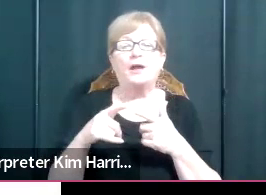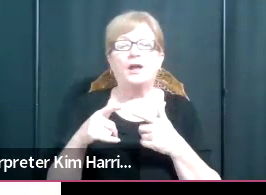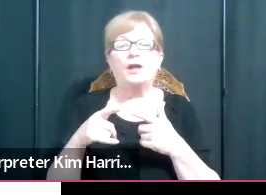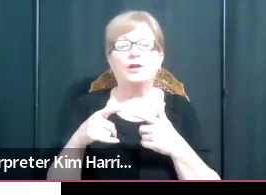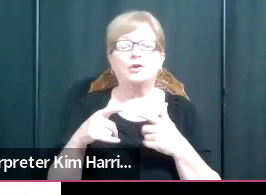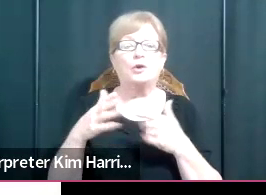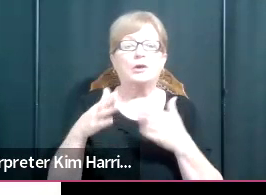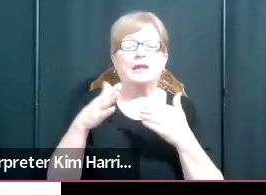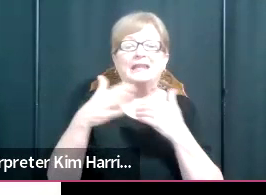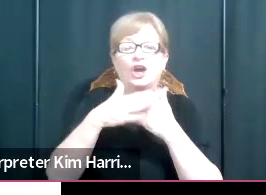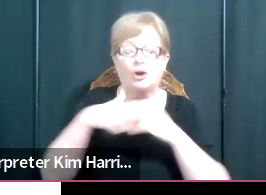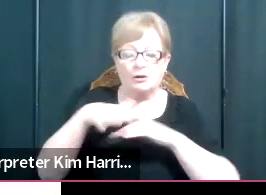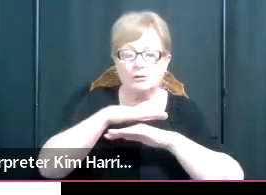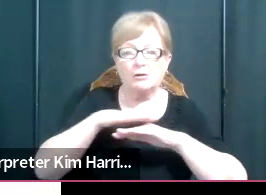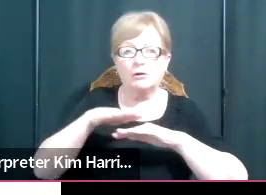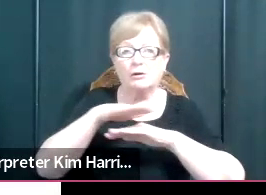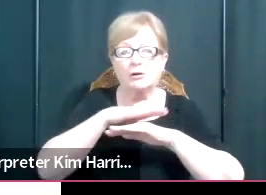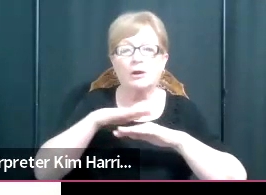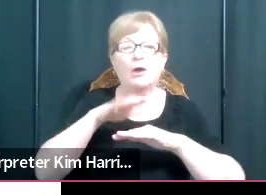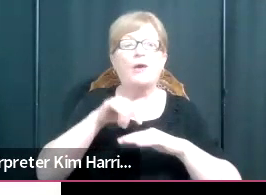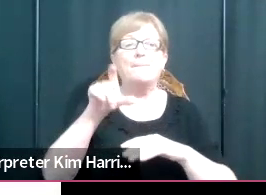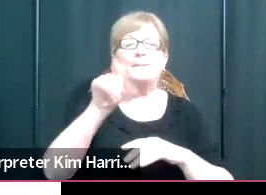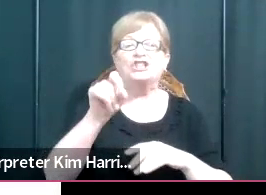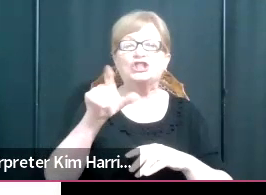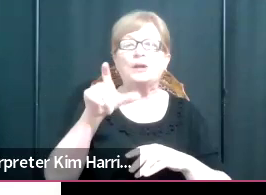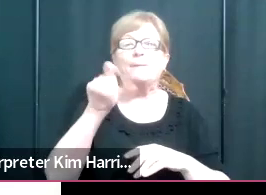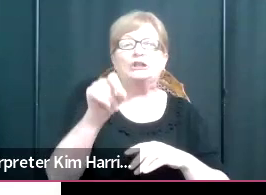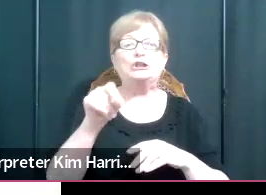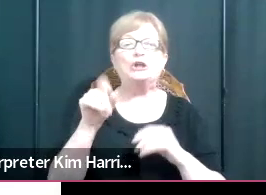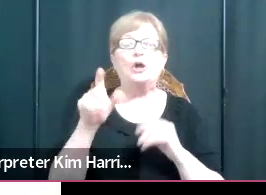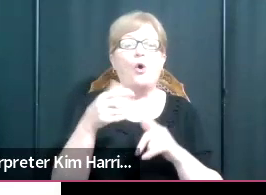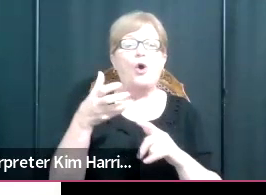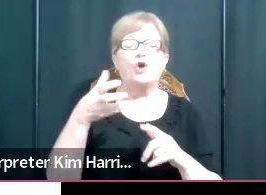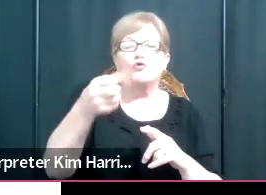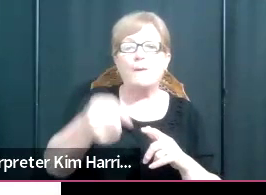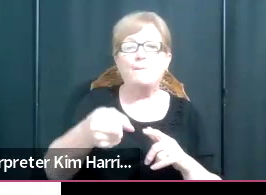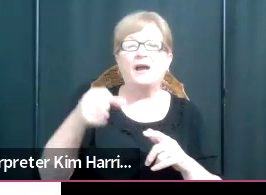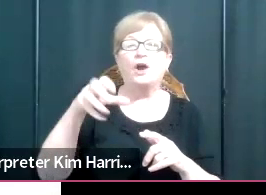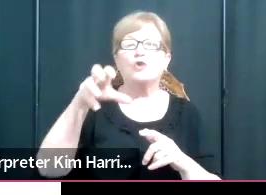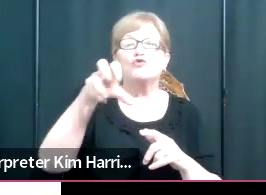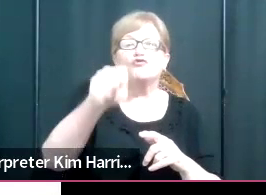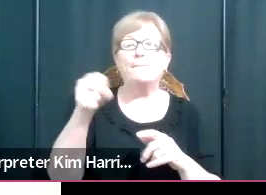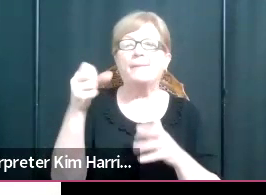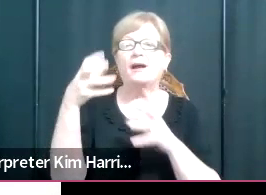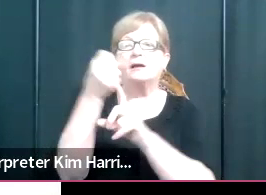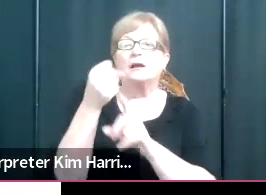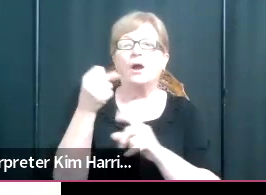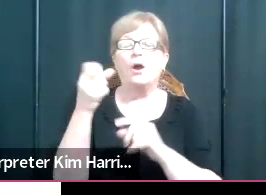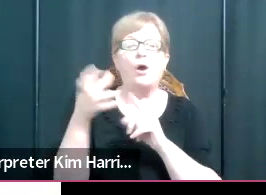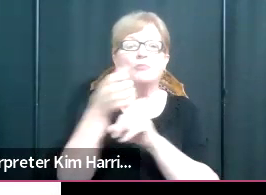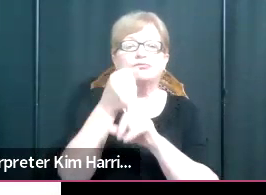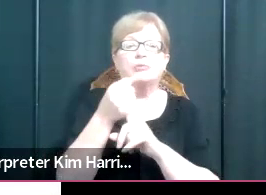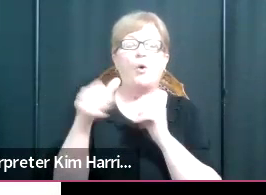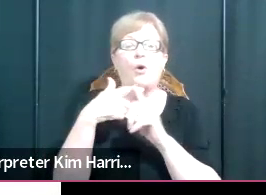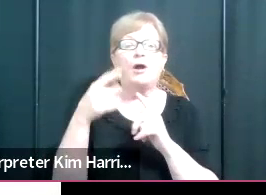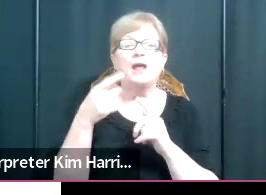or on. We have pinch switches. We also have grip switches. We have some switches that are covered in